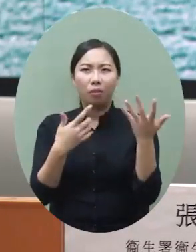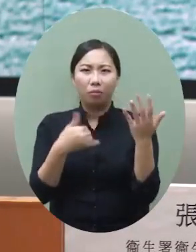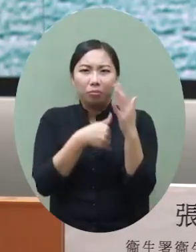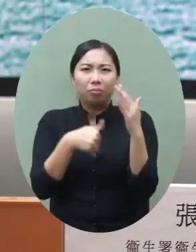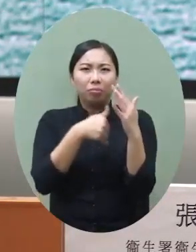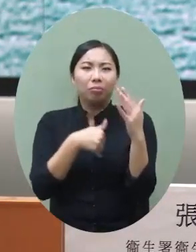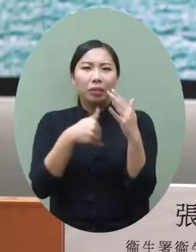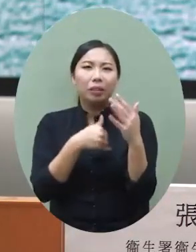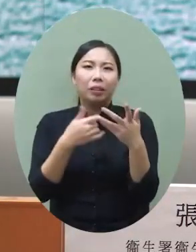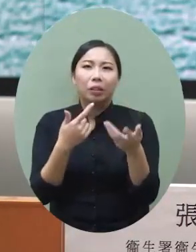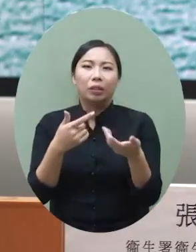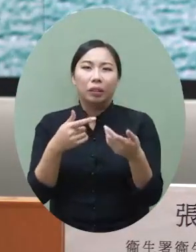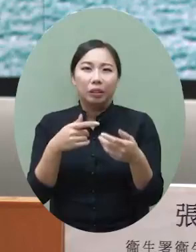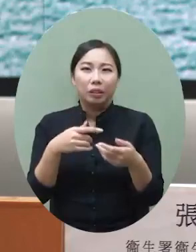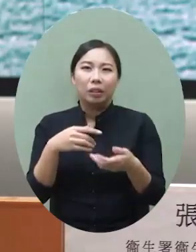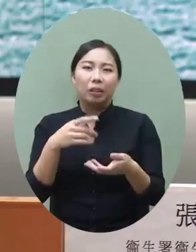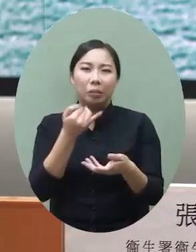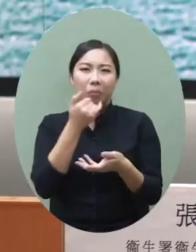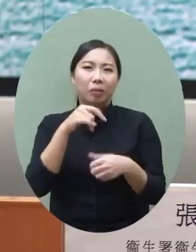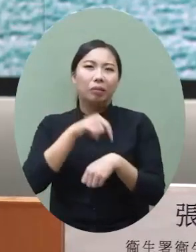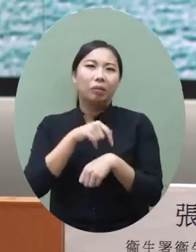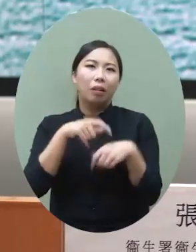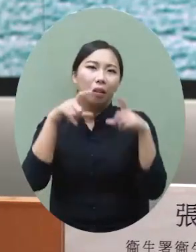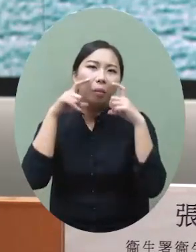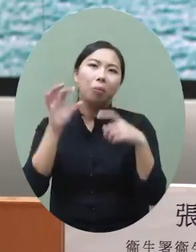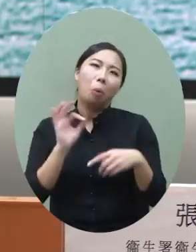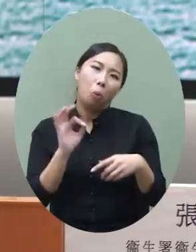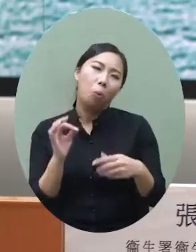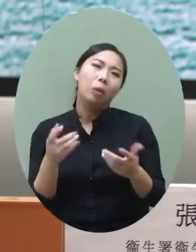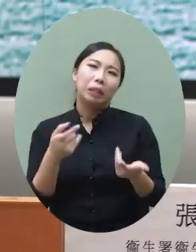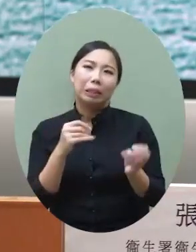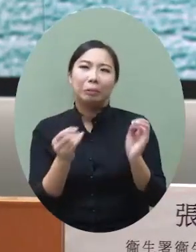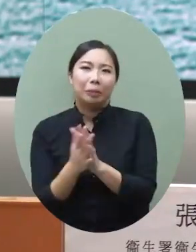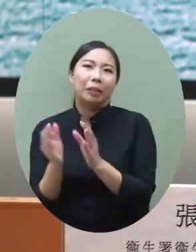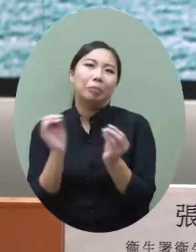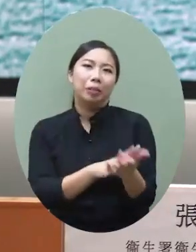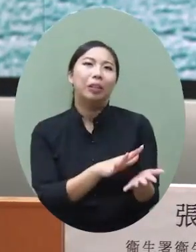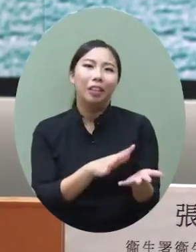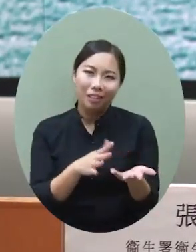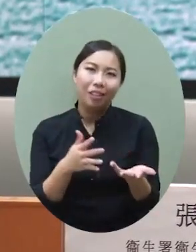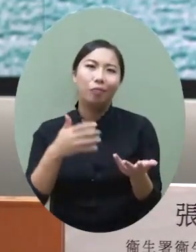to spread. That's why we will take precaution and put all of them under quarantine.